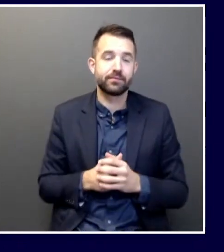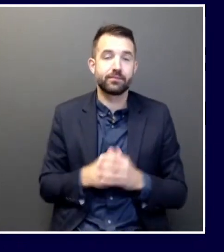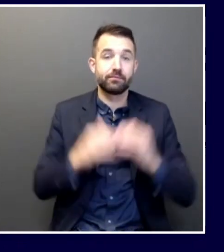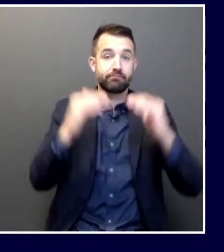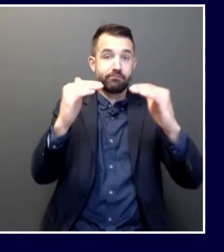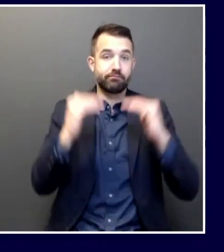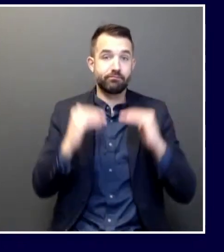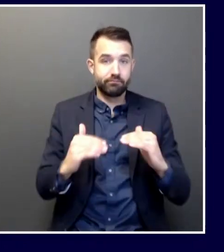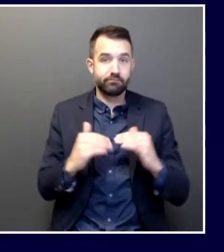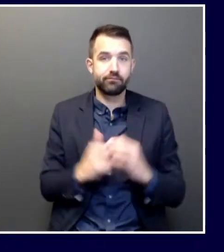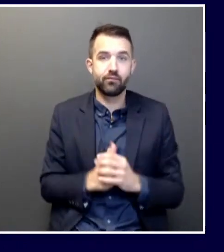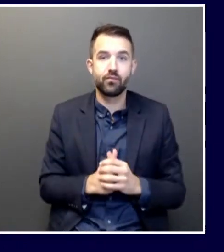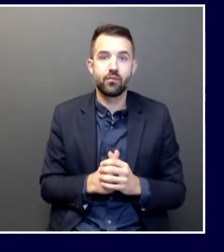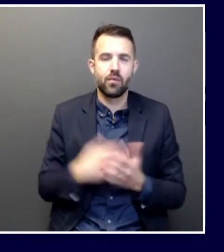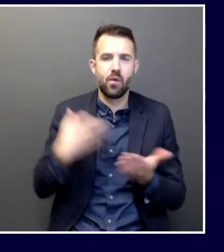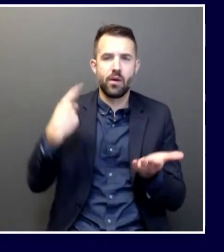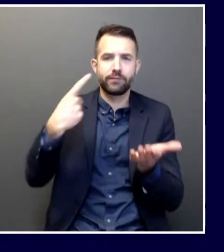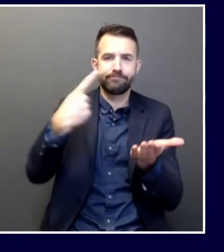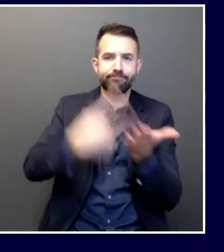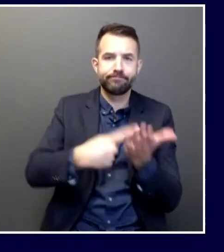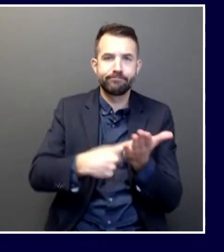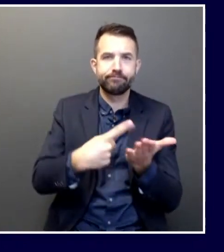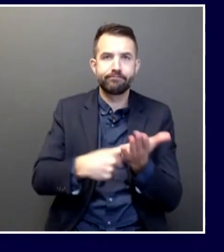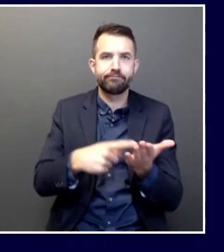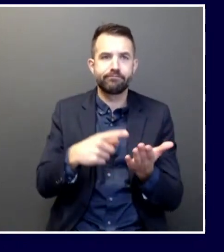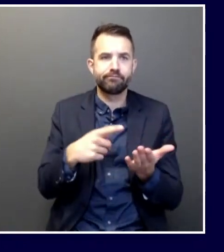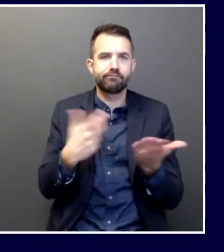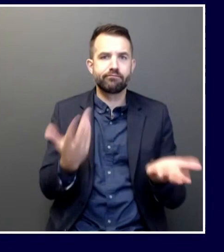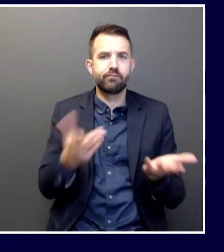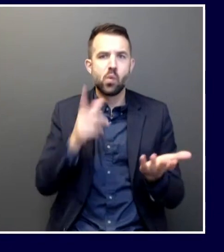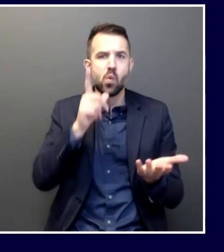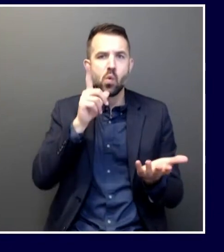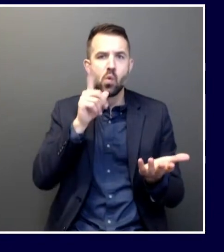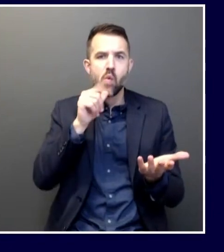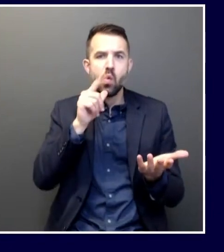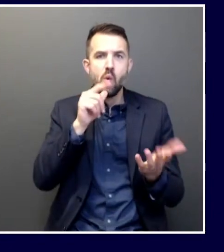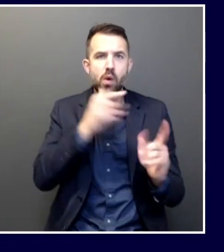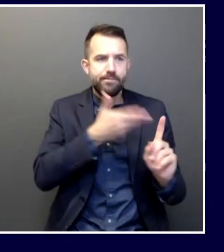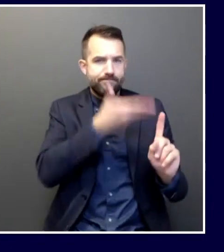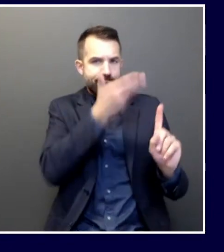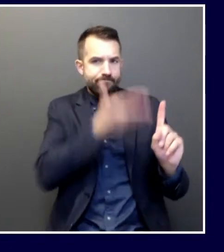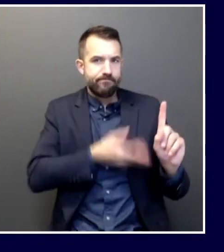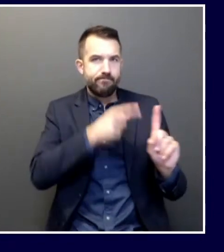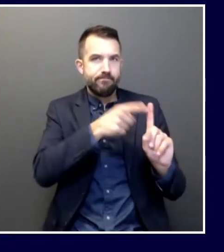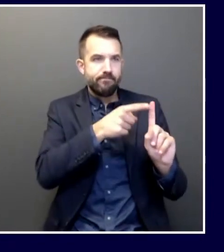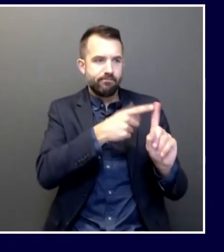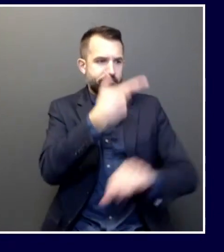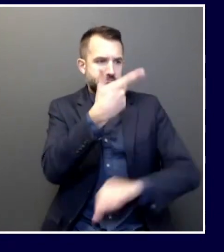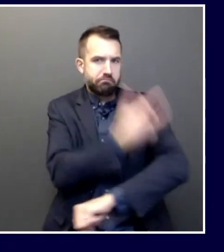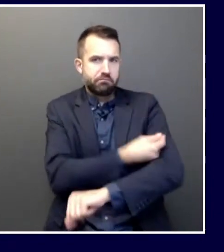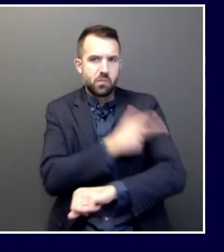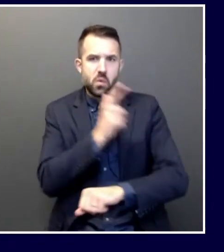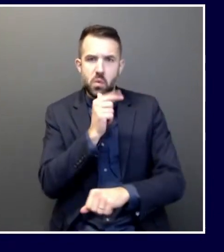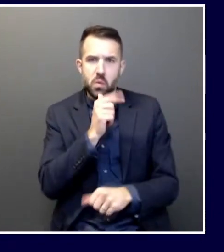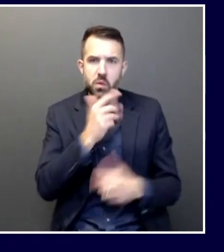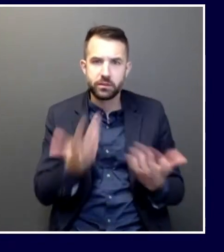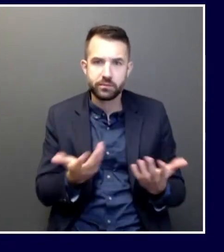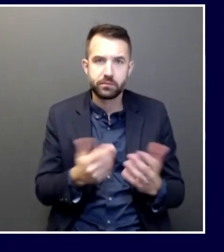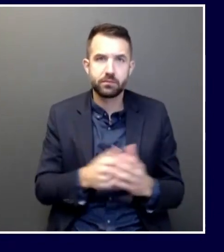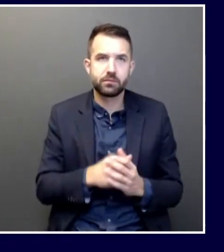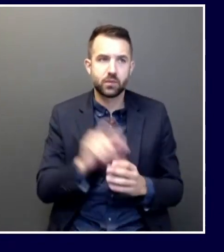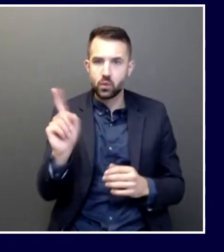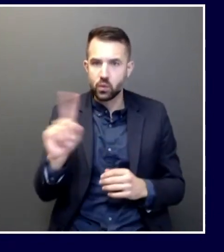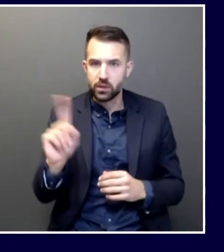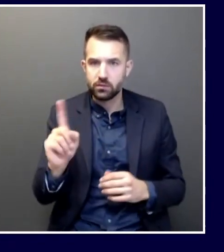who is getting vaccinated in the state, and particularly where they are getting vaccinated or where they are from. For this section, I'm going to